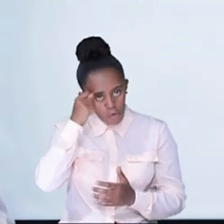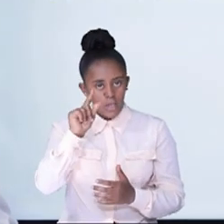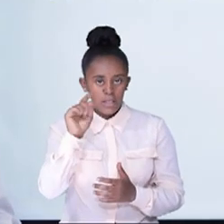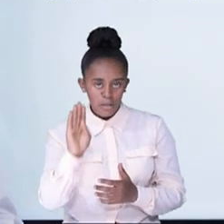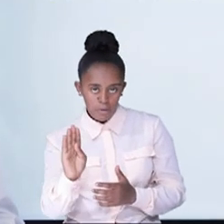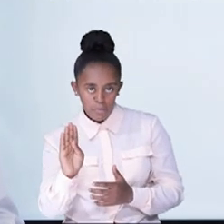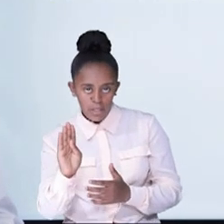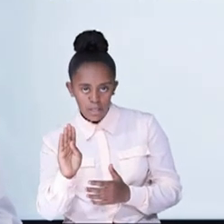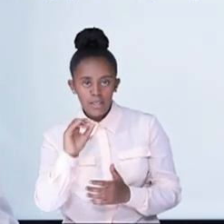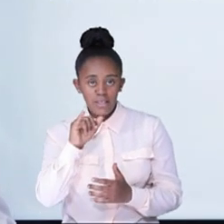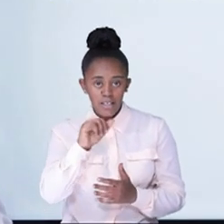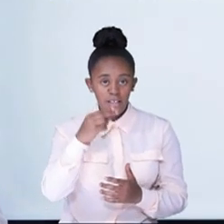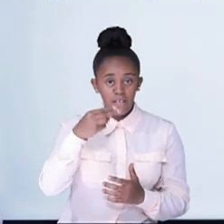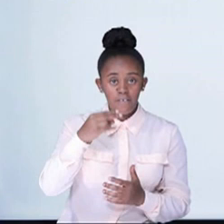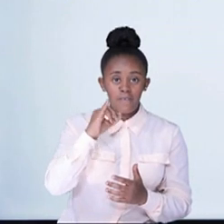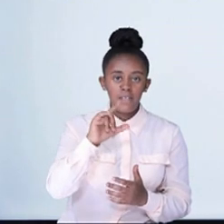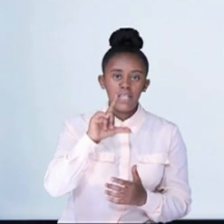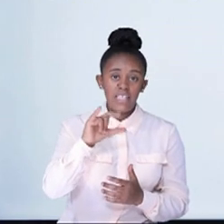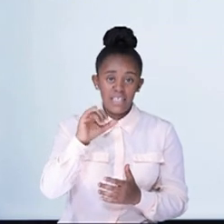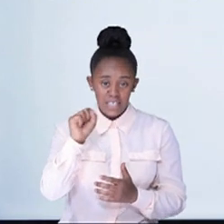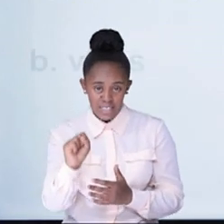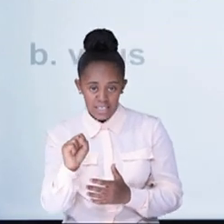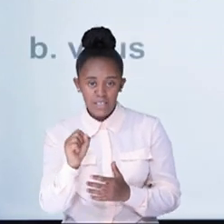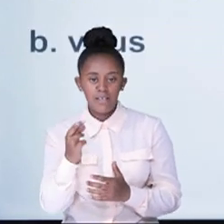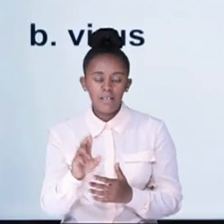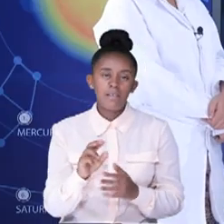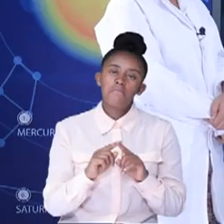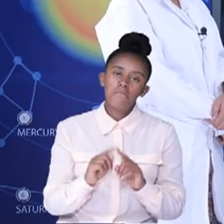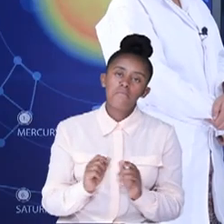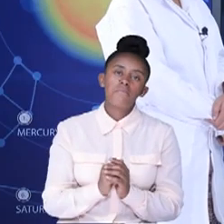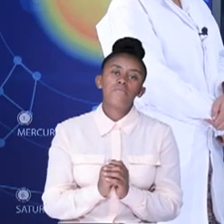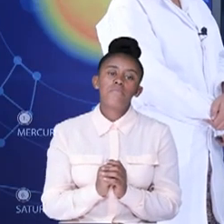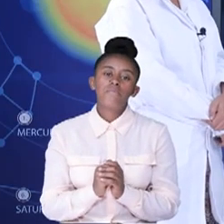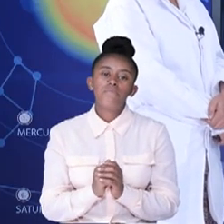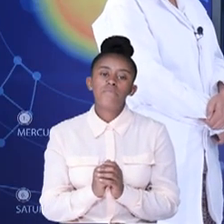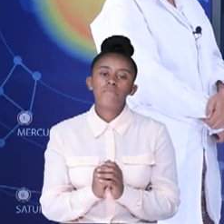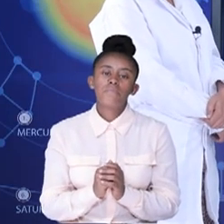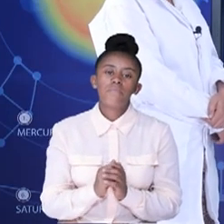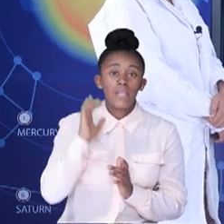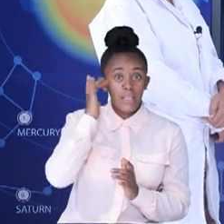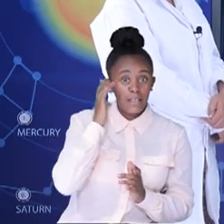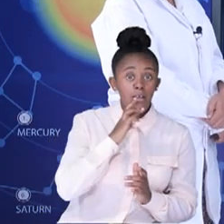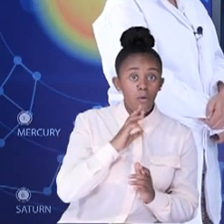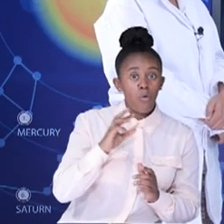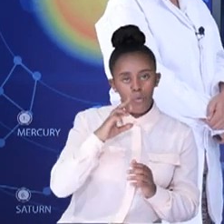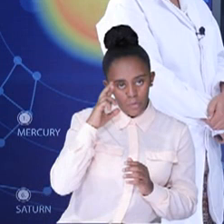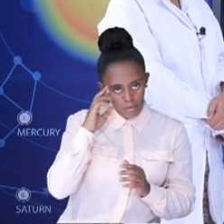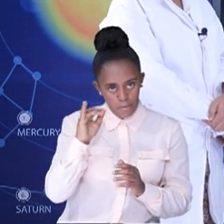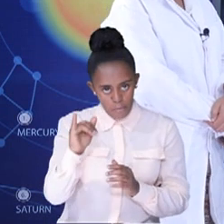tuberculosis, syphilis, leprosy, and so on. The second one, diseases that are caused